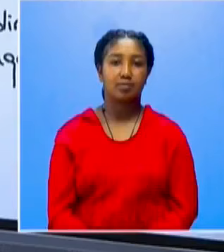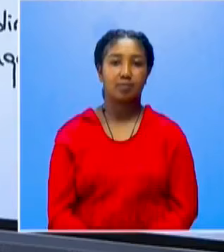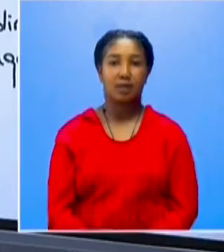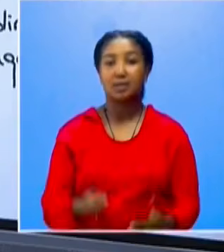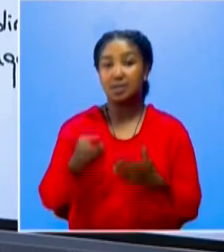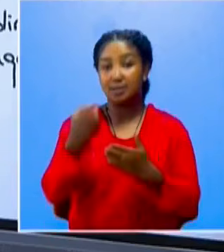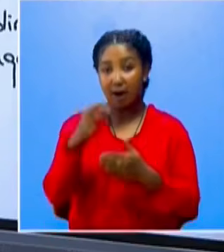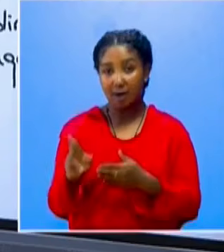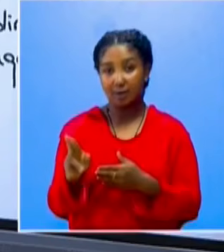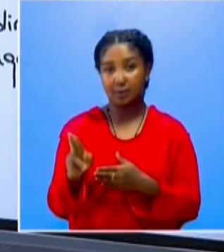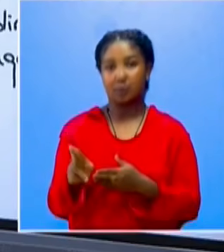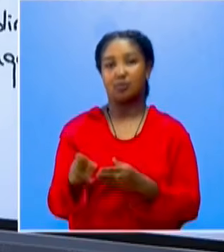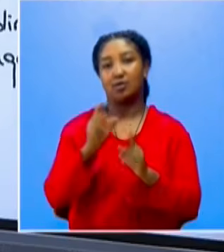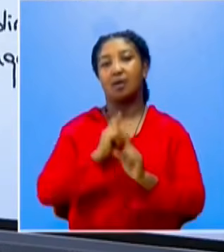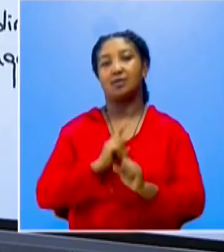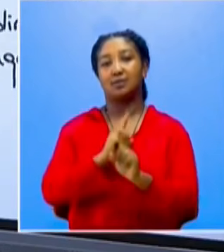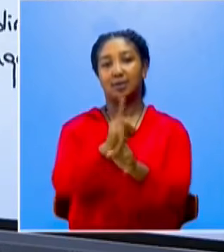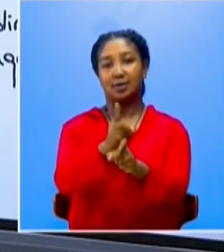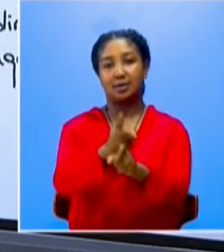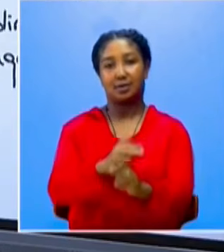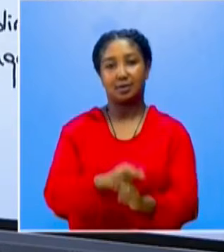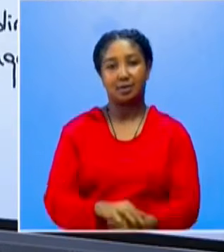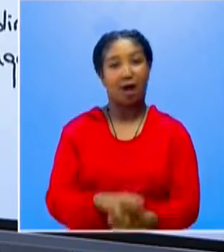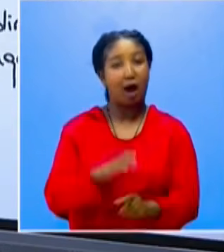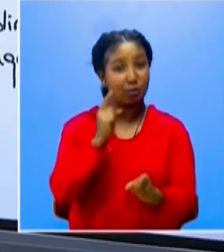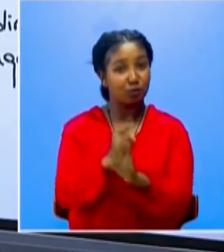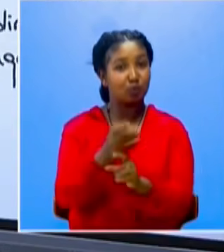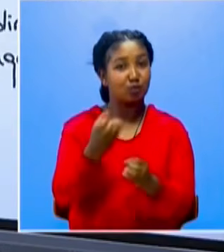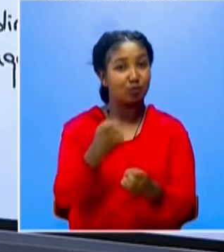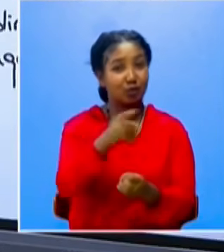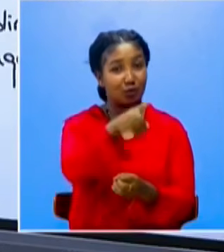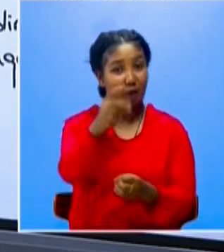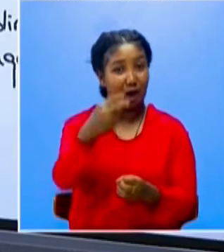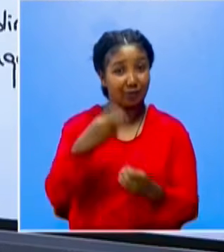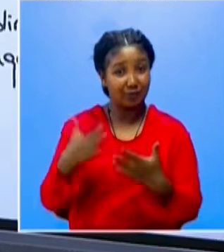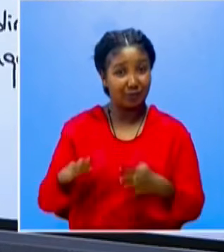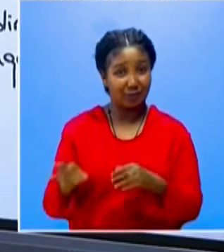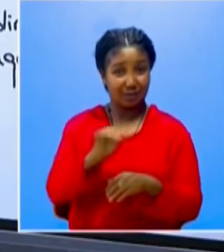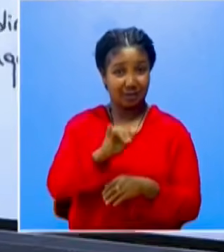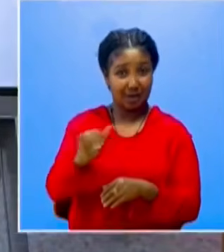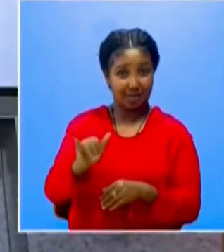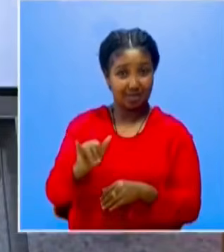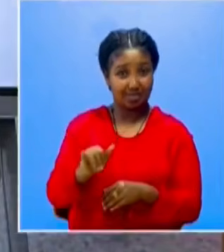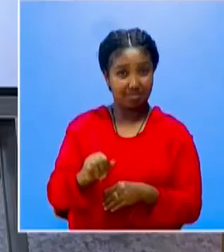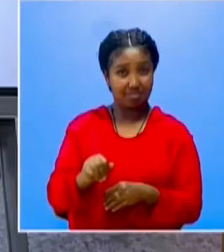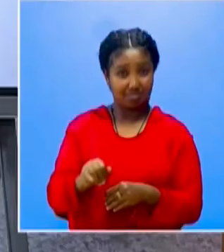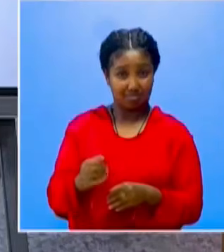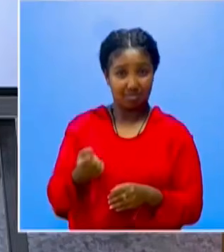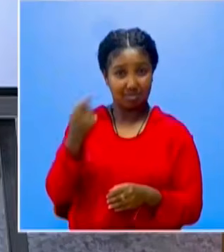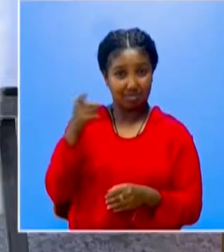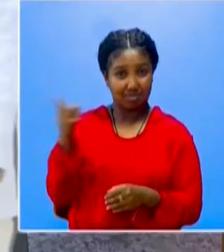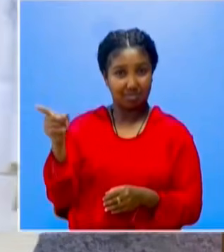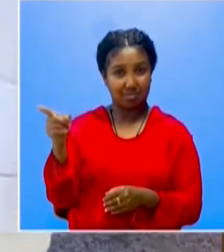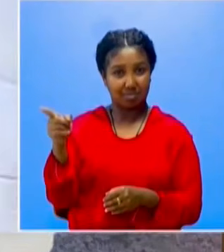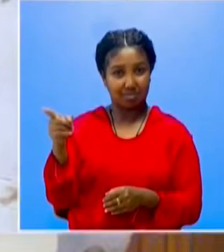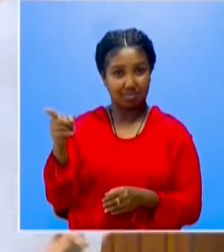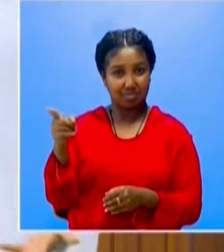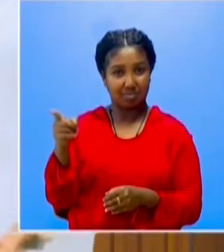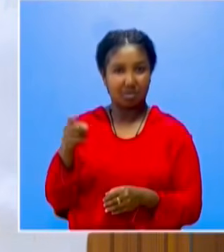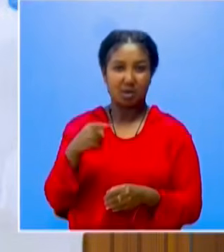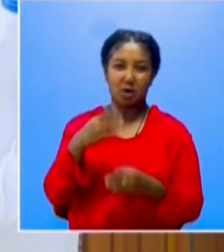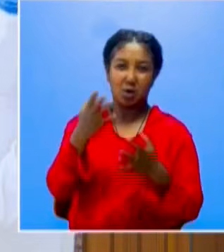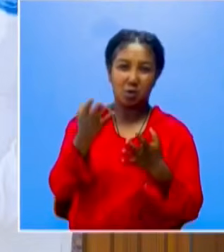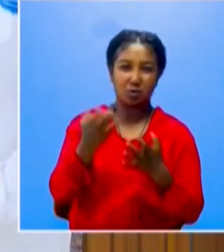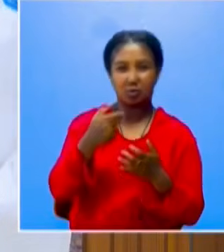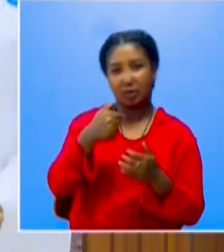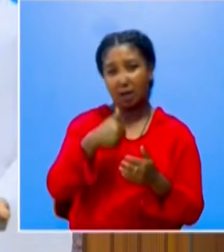These are the answers. I'm sure most of you have done it. Is there anything that you want to